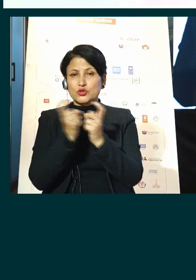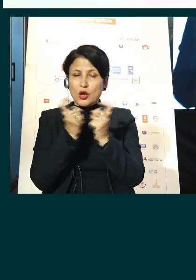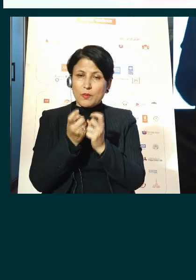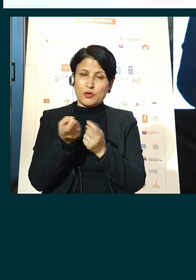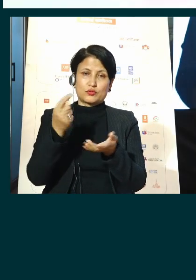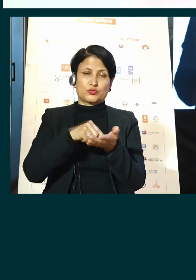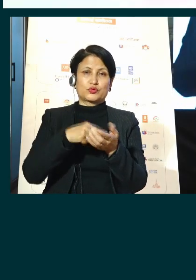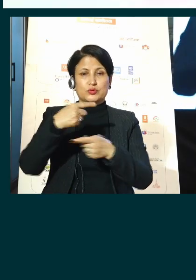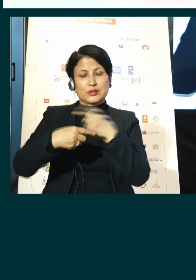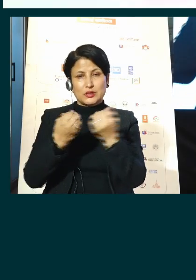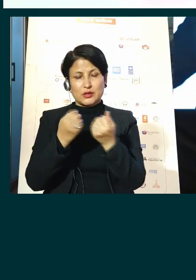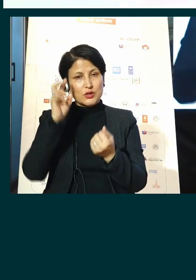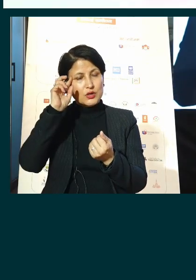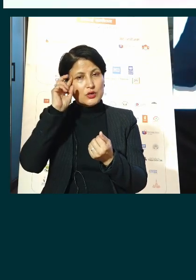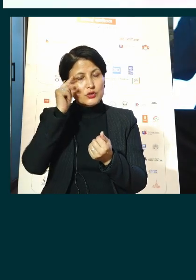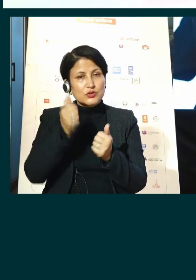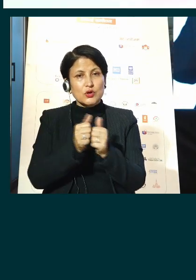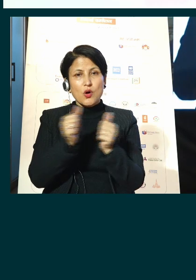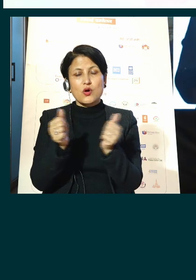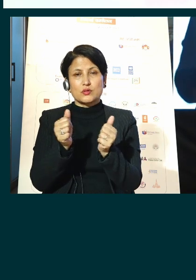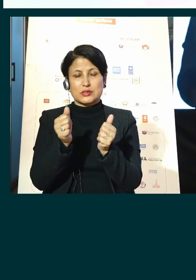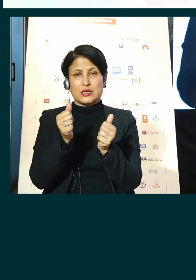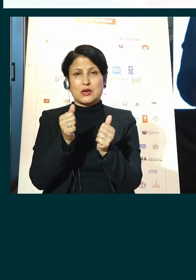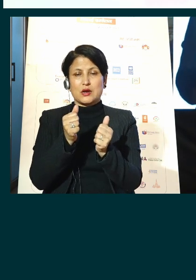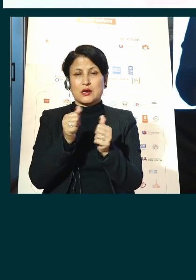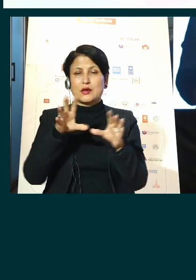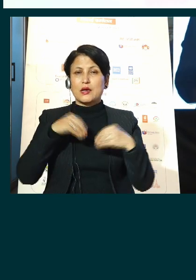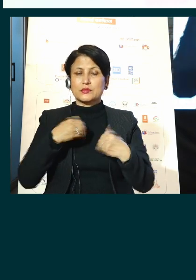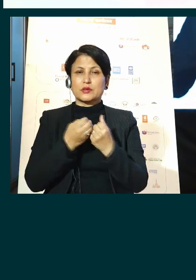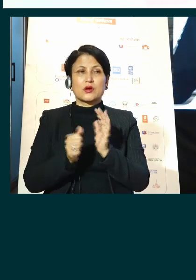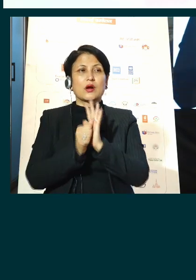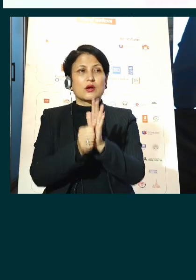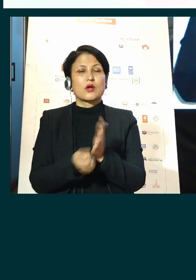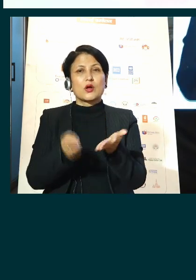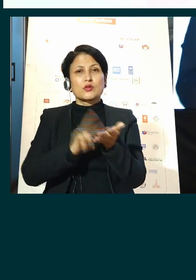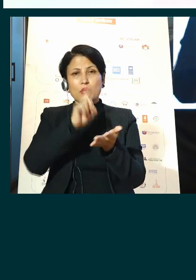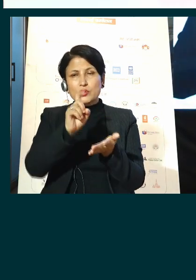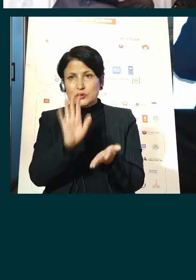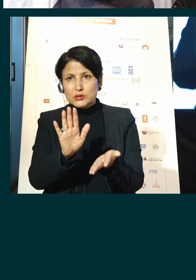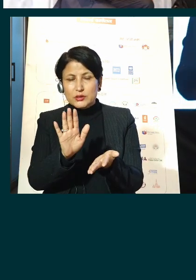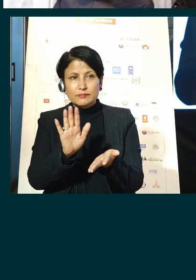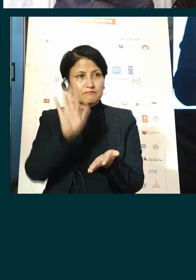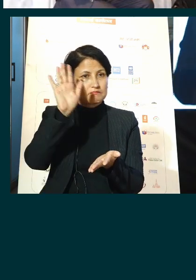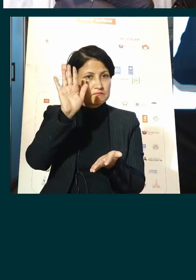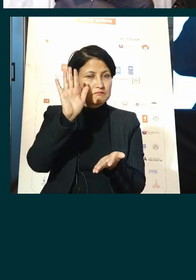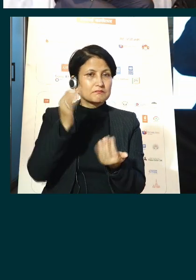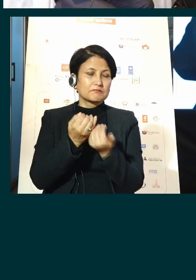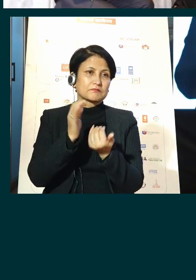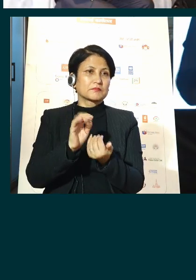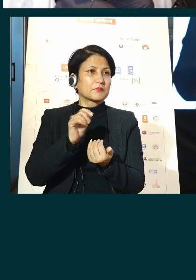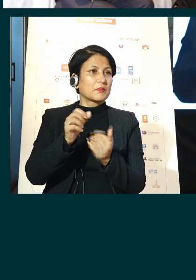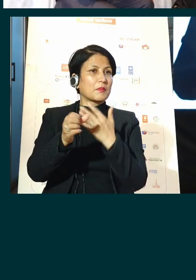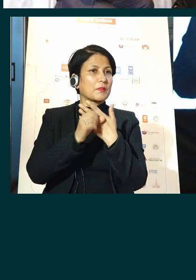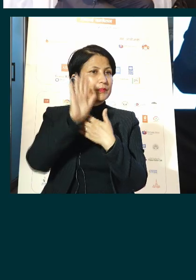that. With that, if we have any more questions from the audience, yep, I could see a raise of hand over there. Can